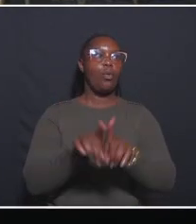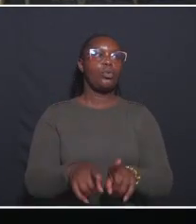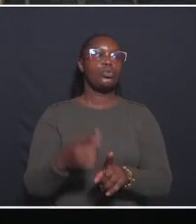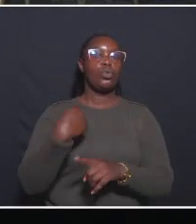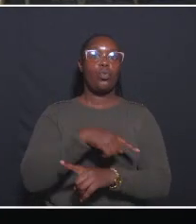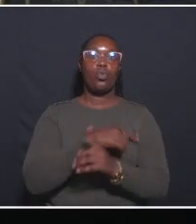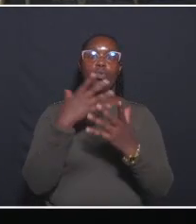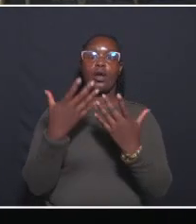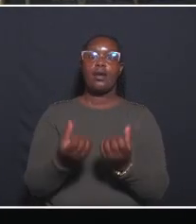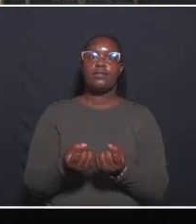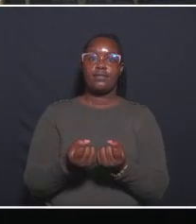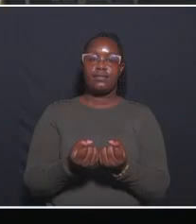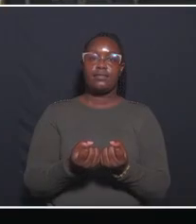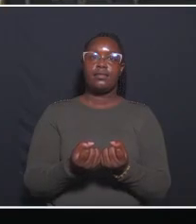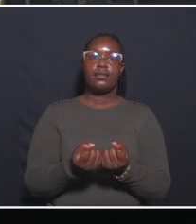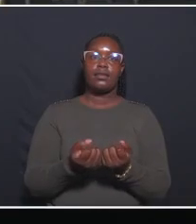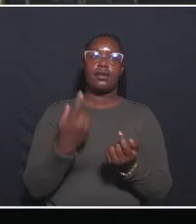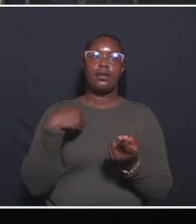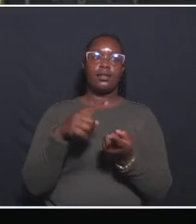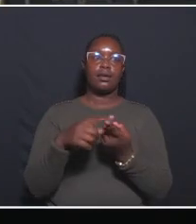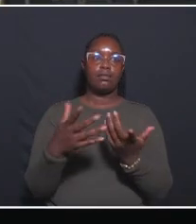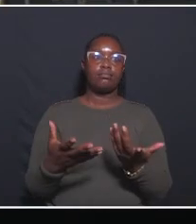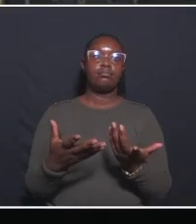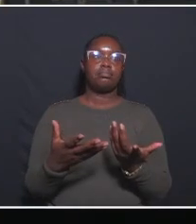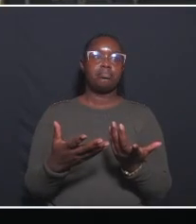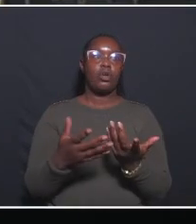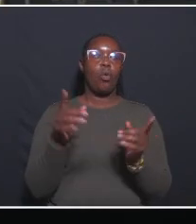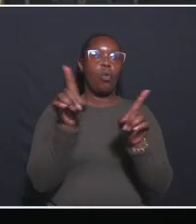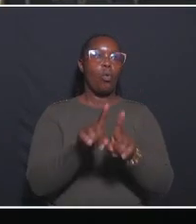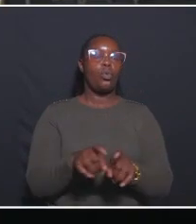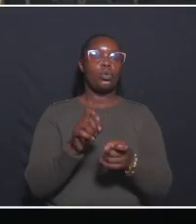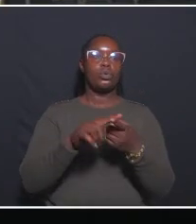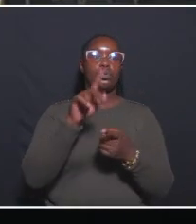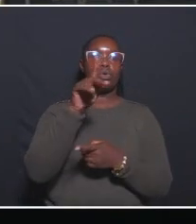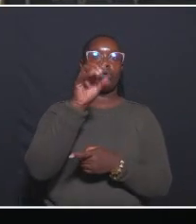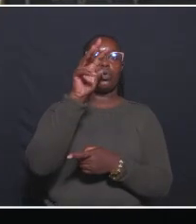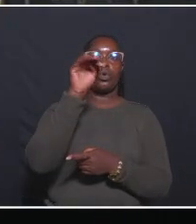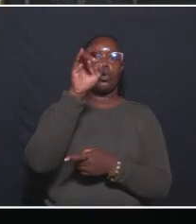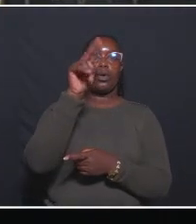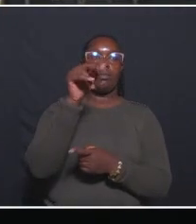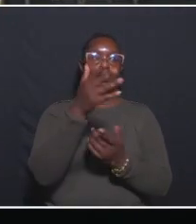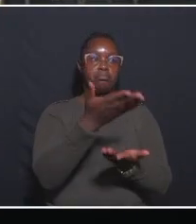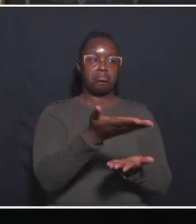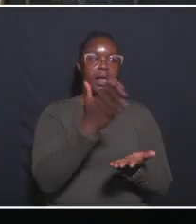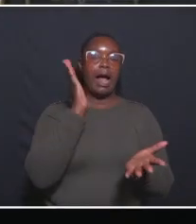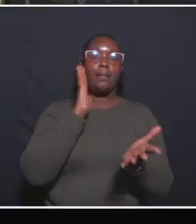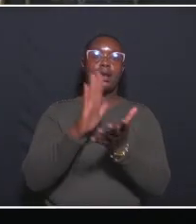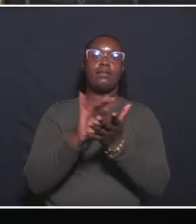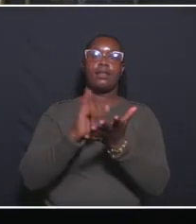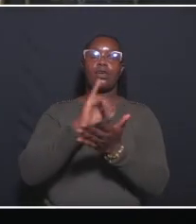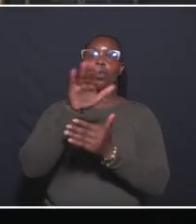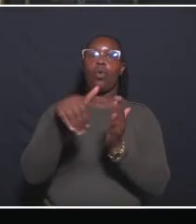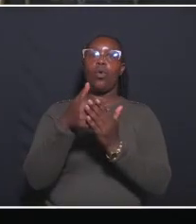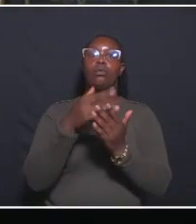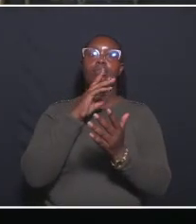the graphics and animation, also Kome, you know. I believe others are around